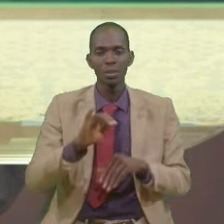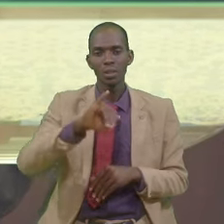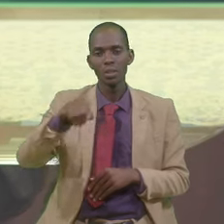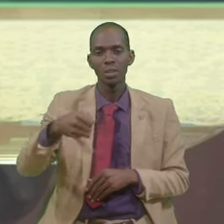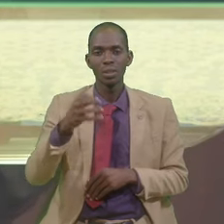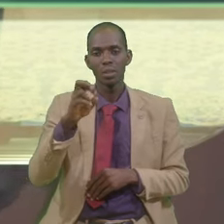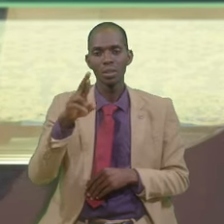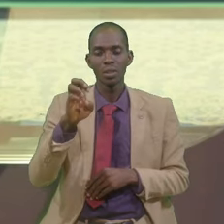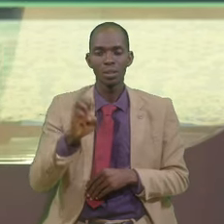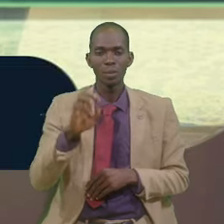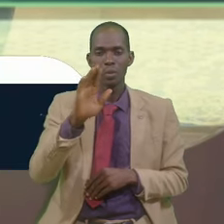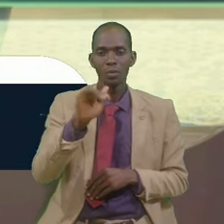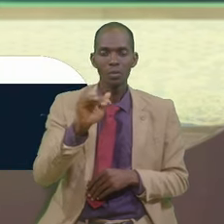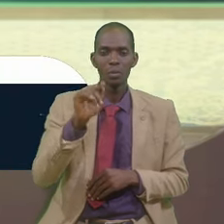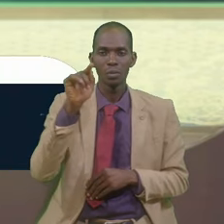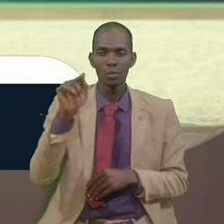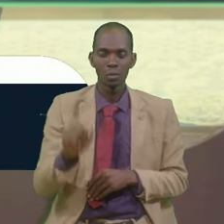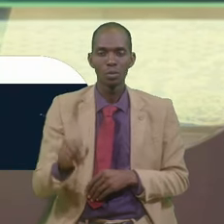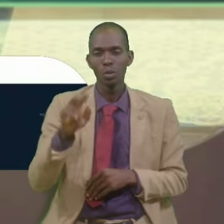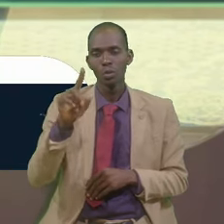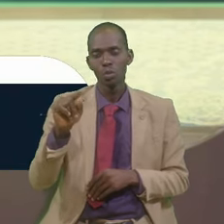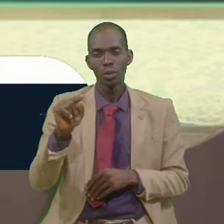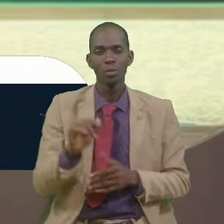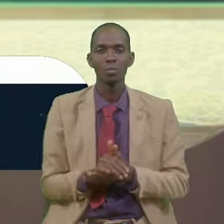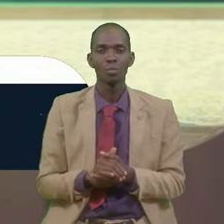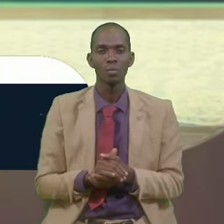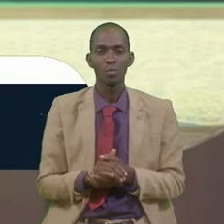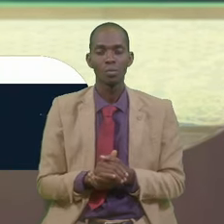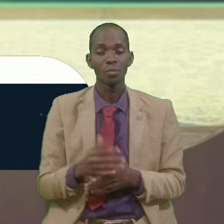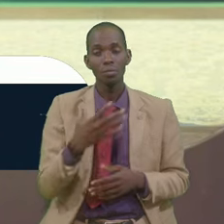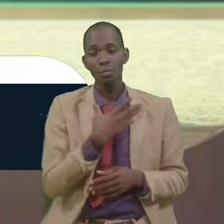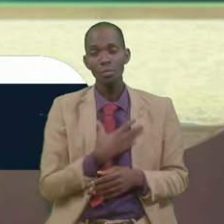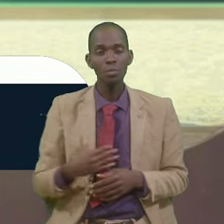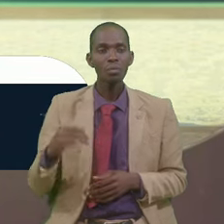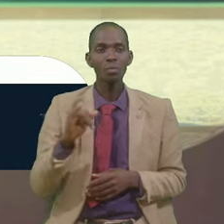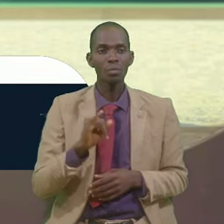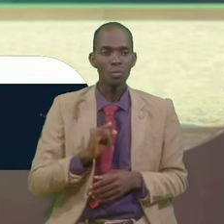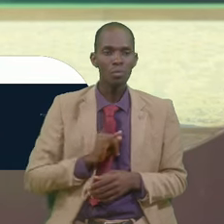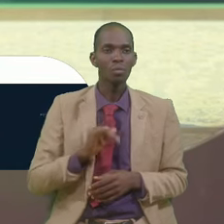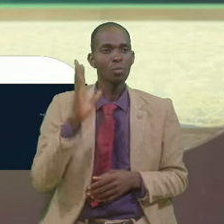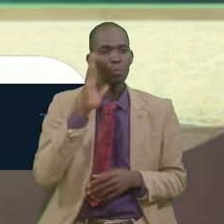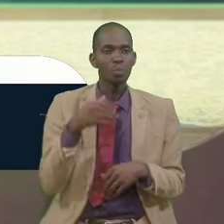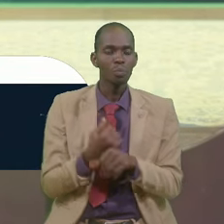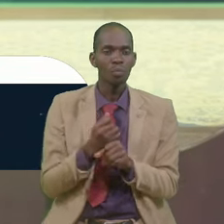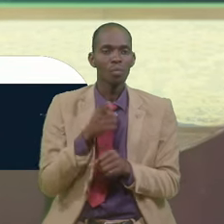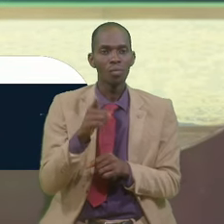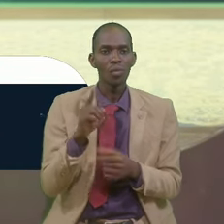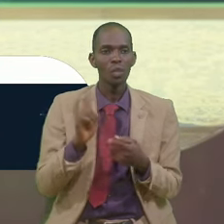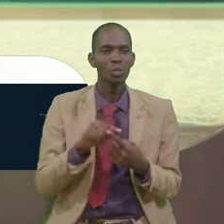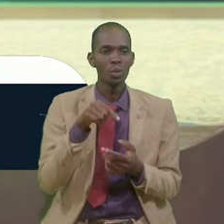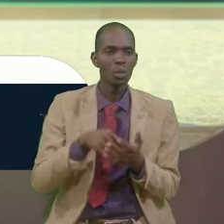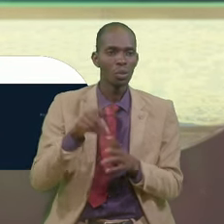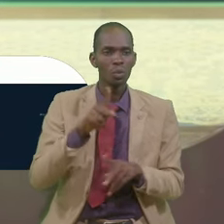Jeremiah chapter 15, I'm reading here from verse 20. And I will make thee unto this people a